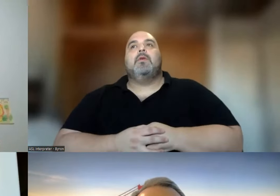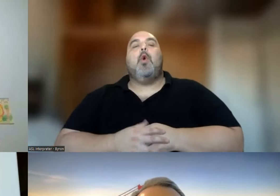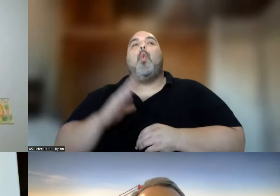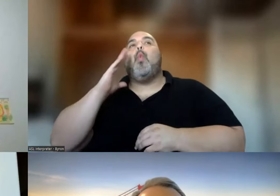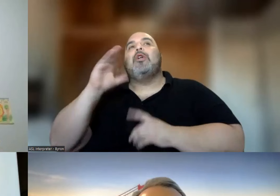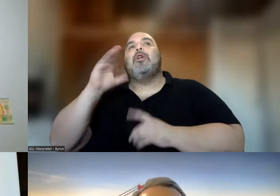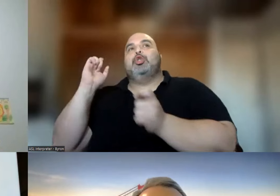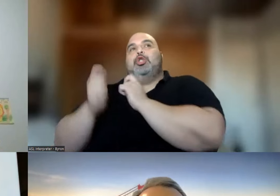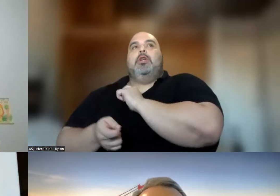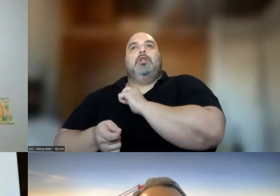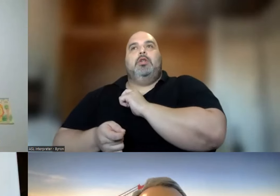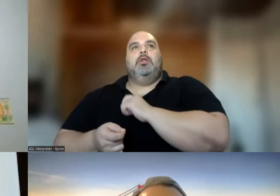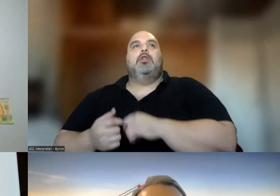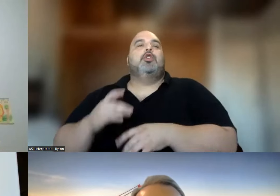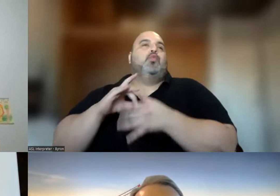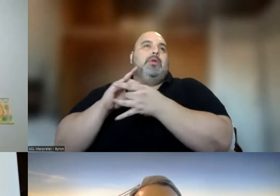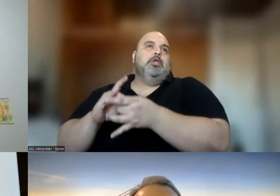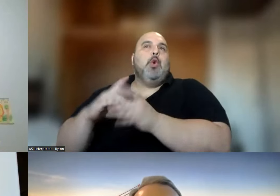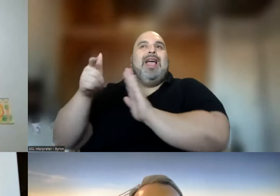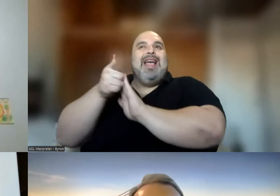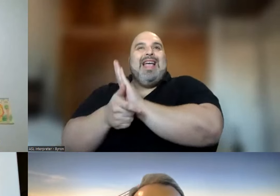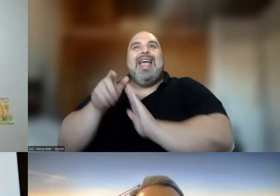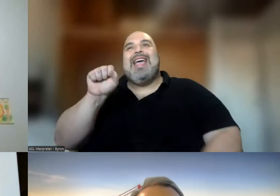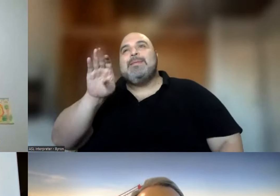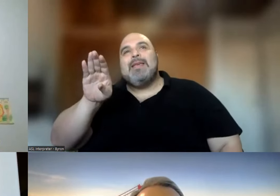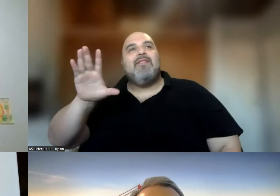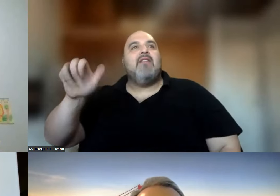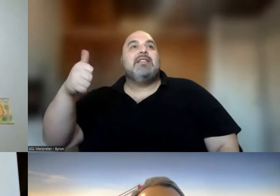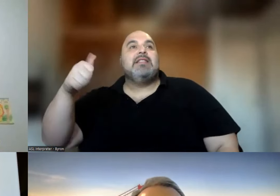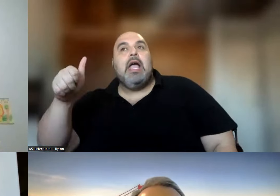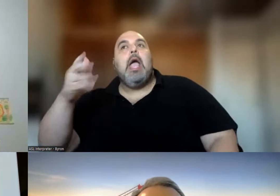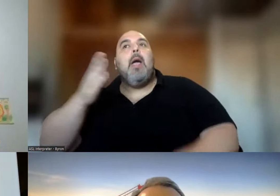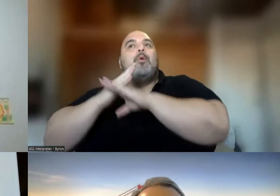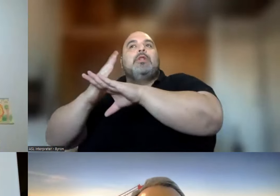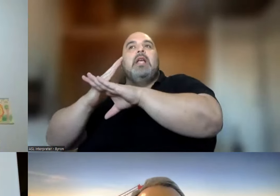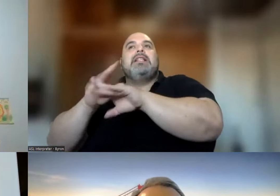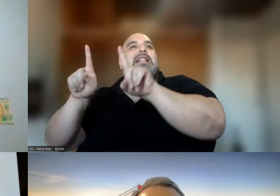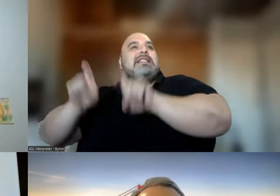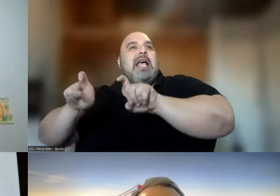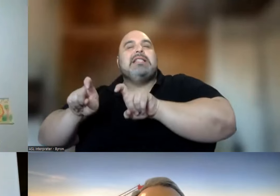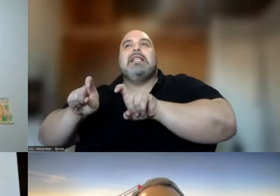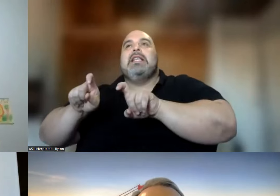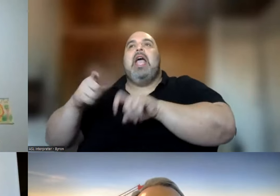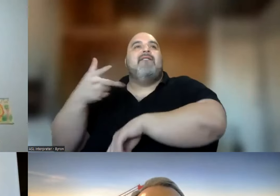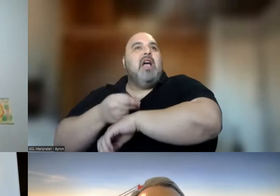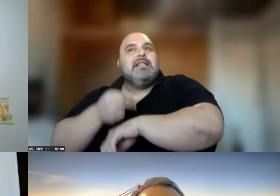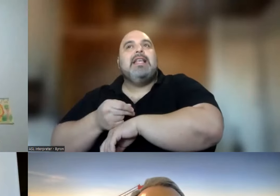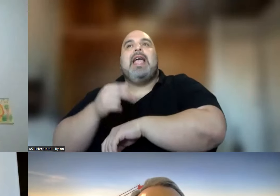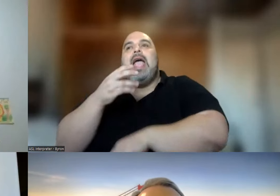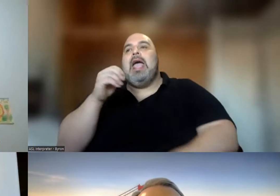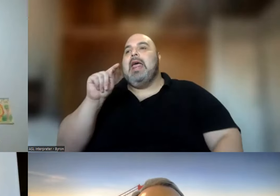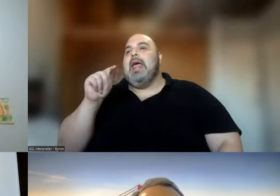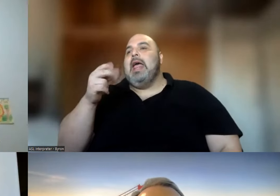change, but because of legislation like SB 510, which protected testing, vaccinations, and